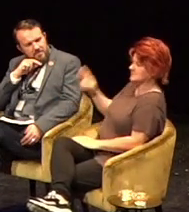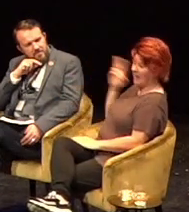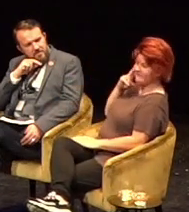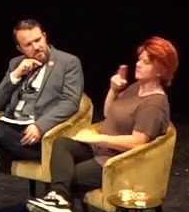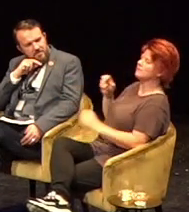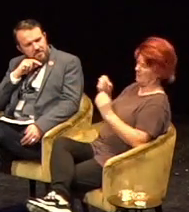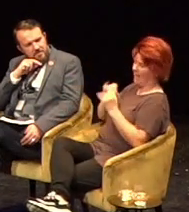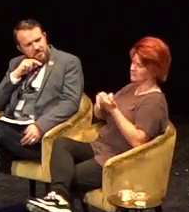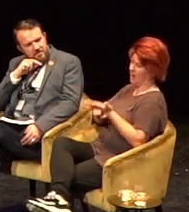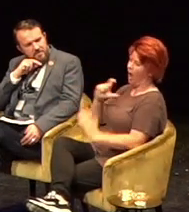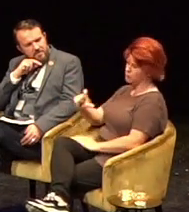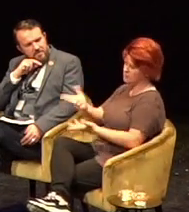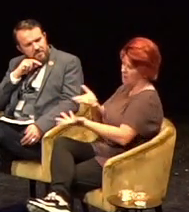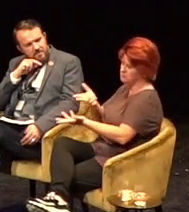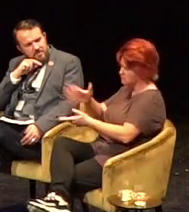well.